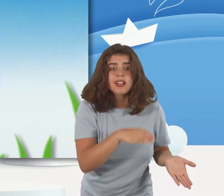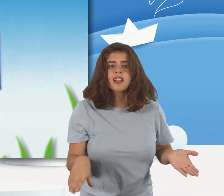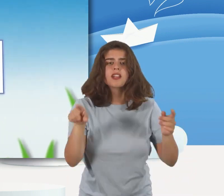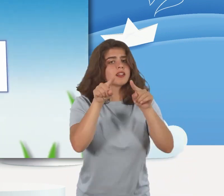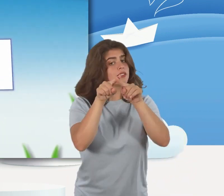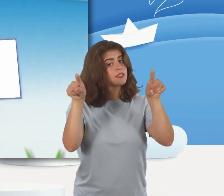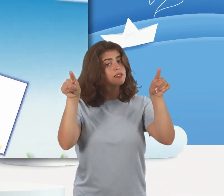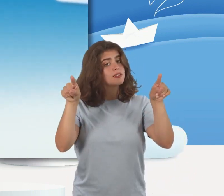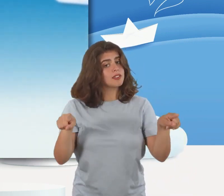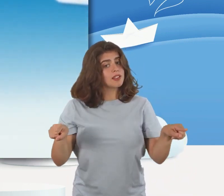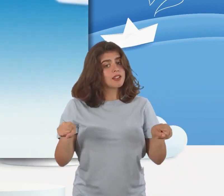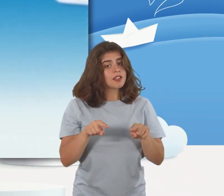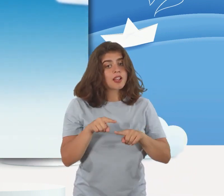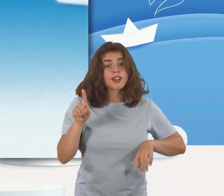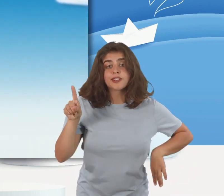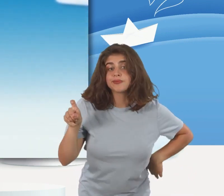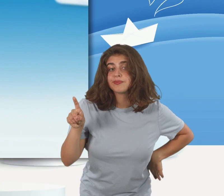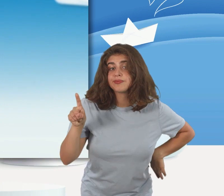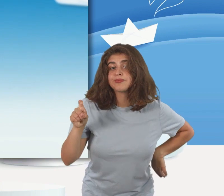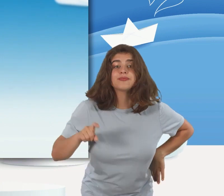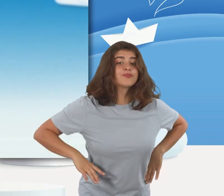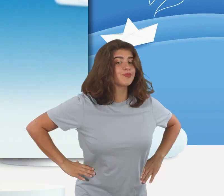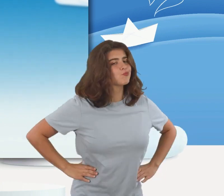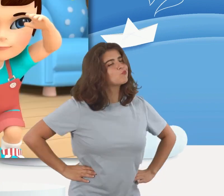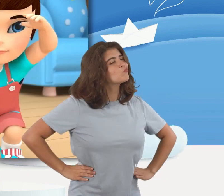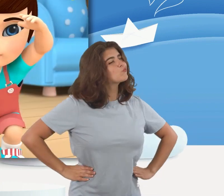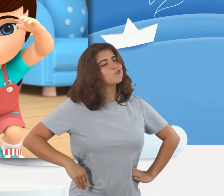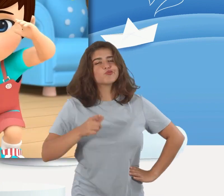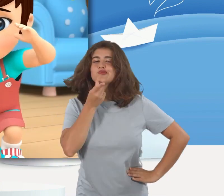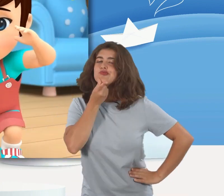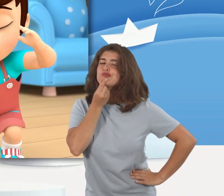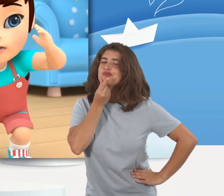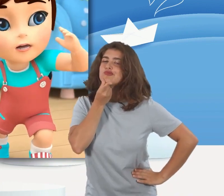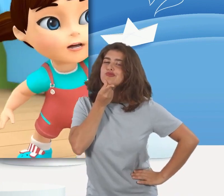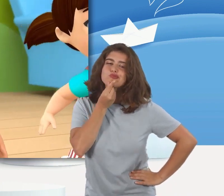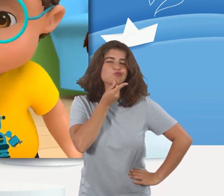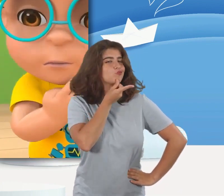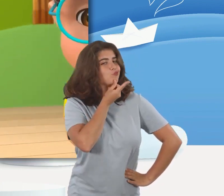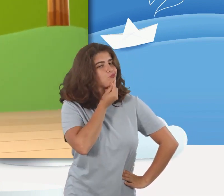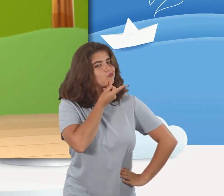you find a square?